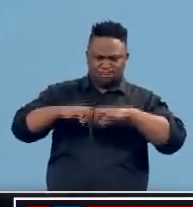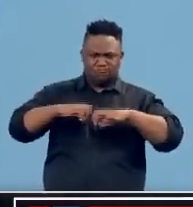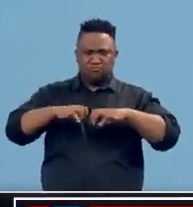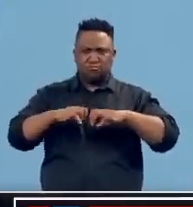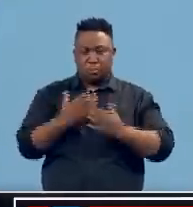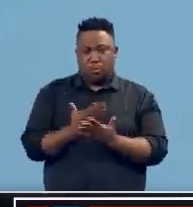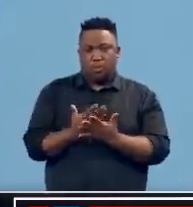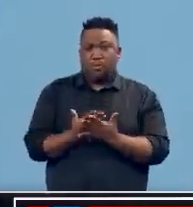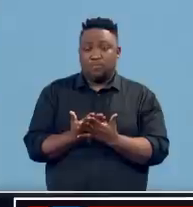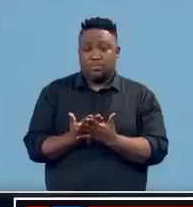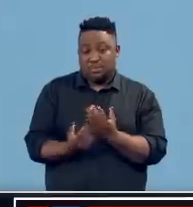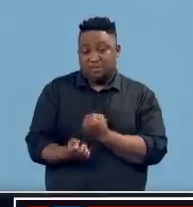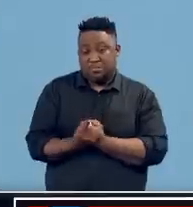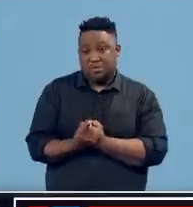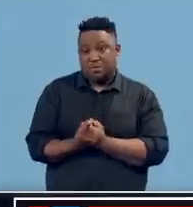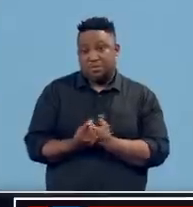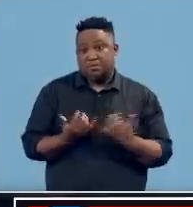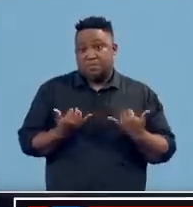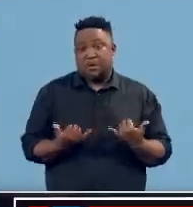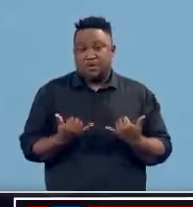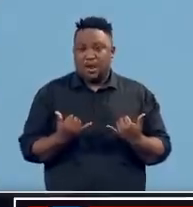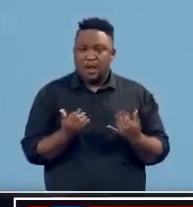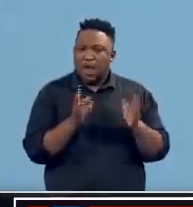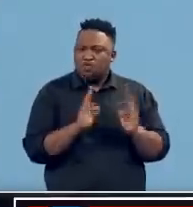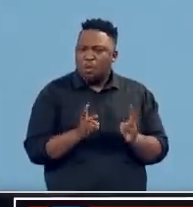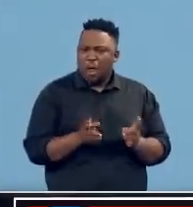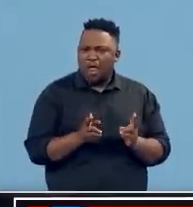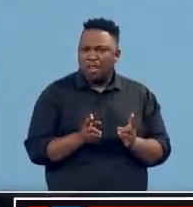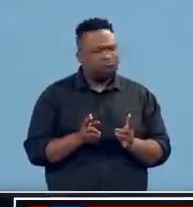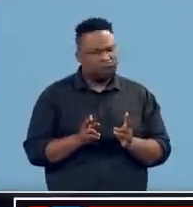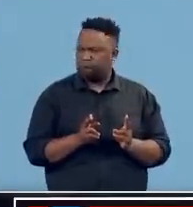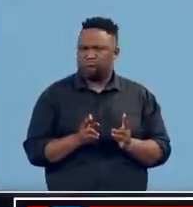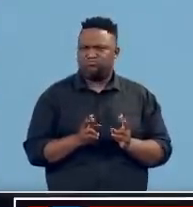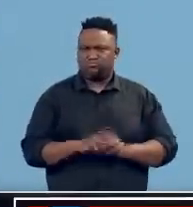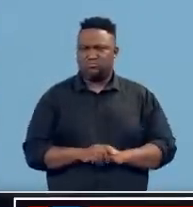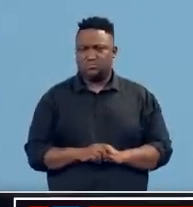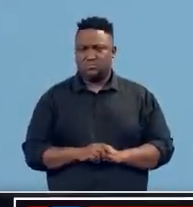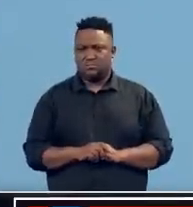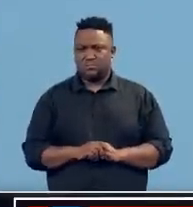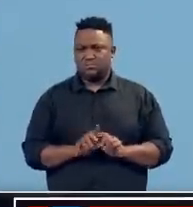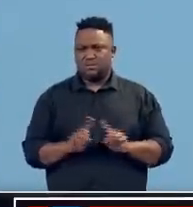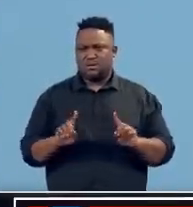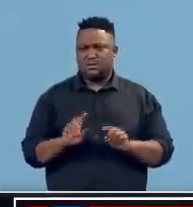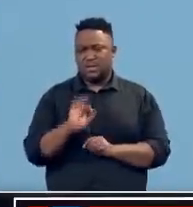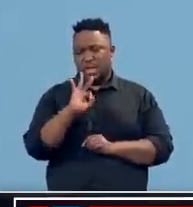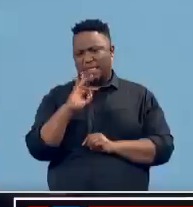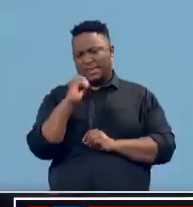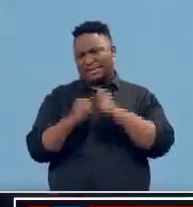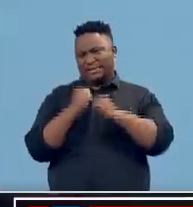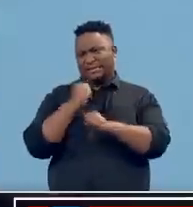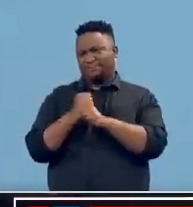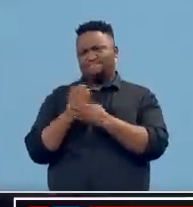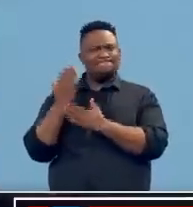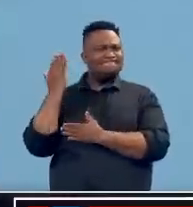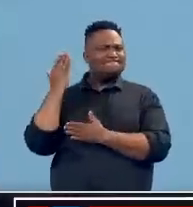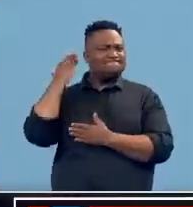events like this. Now, right now, this is very unusual for this part of Gauteng, but 30 or 40 years ago, when mining was a lot